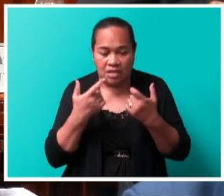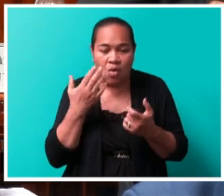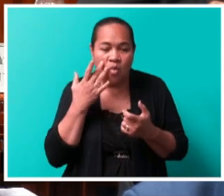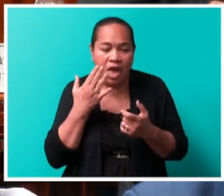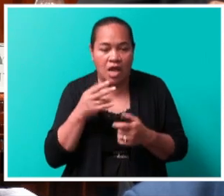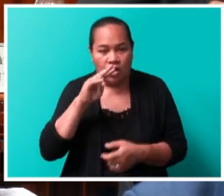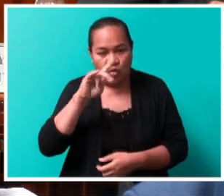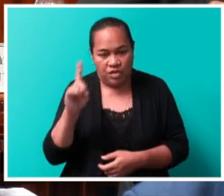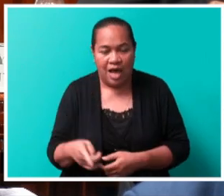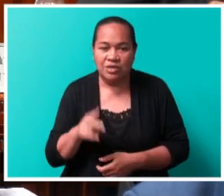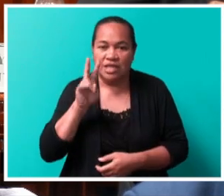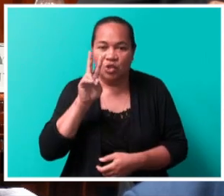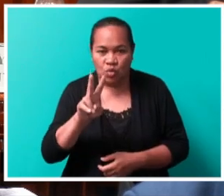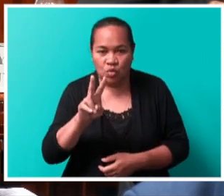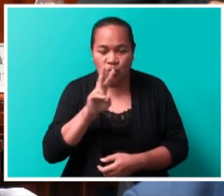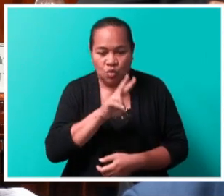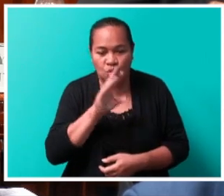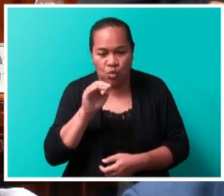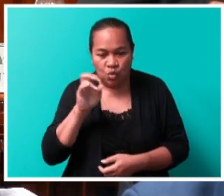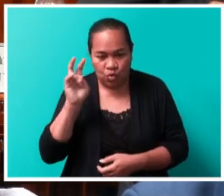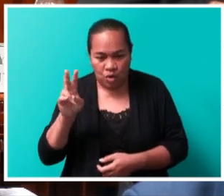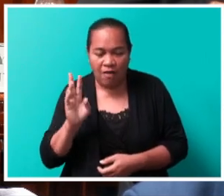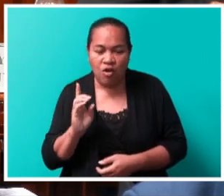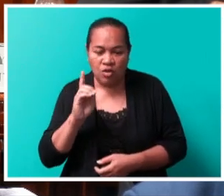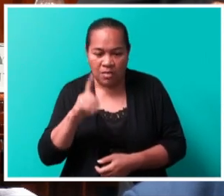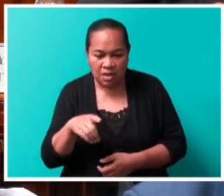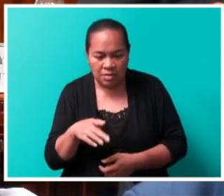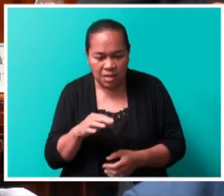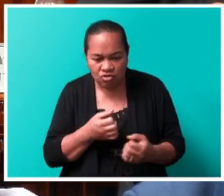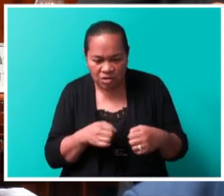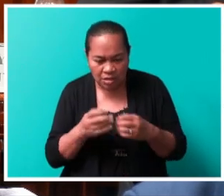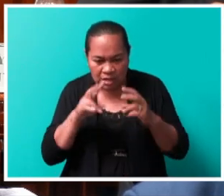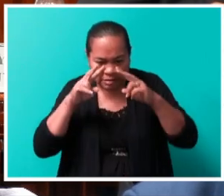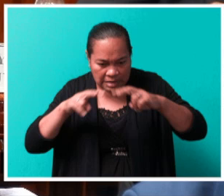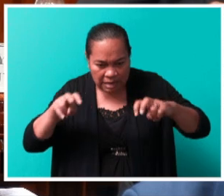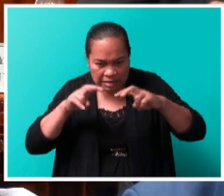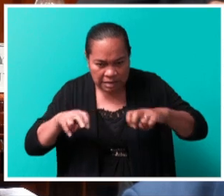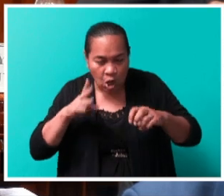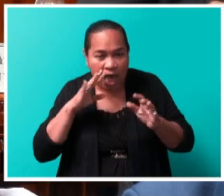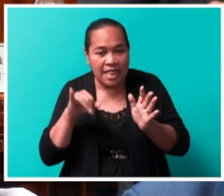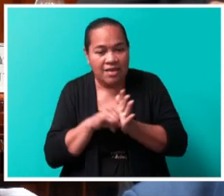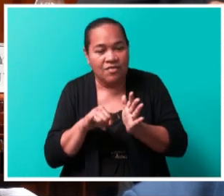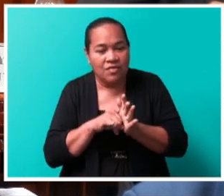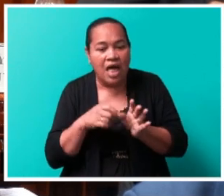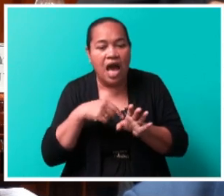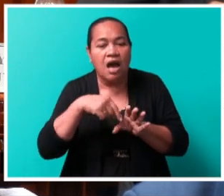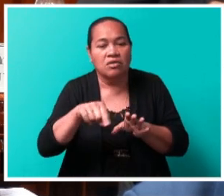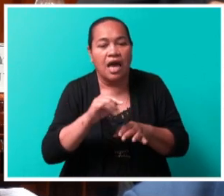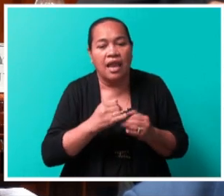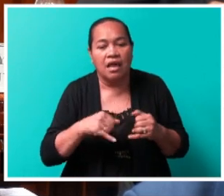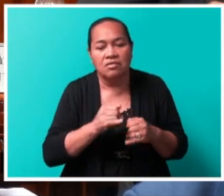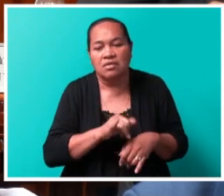in 2002 when the Domestic Aviation Strategy Study identified outer island routes that could not